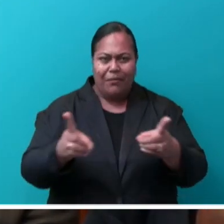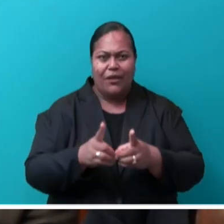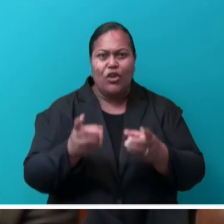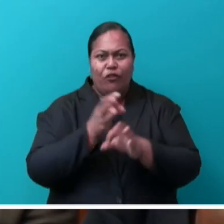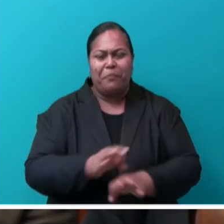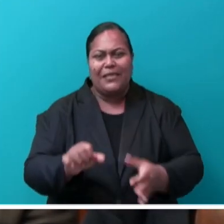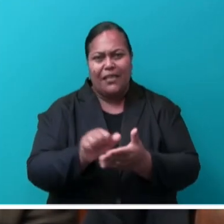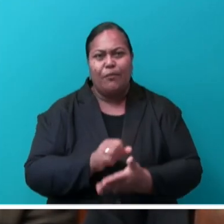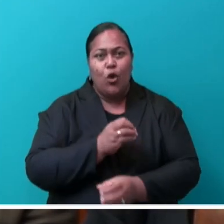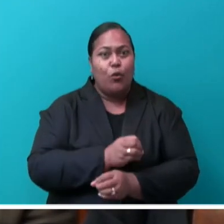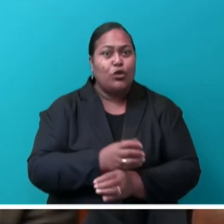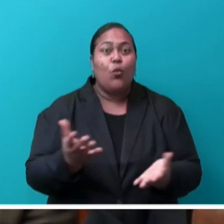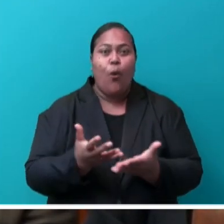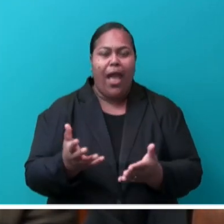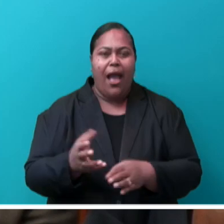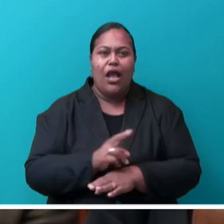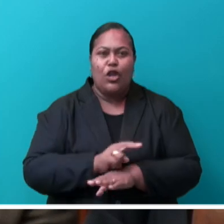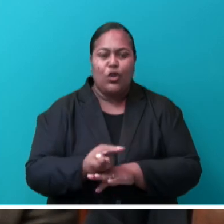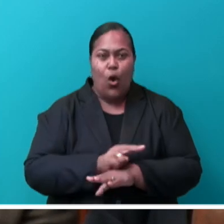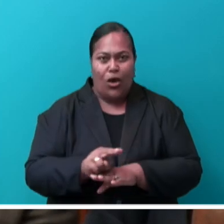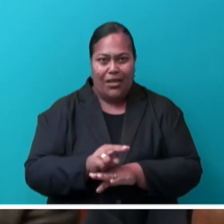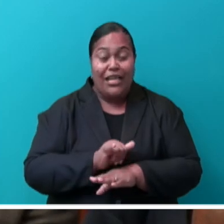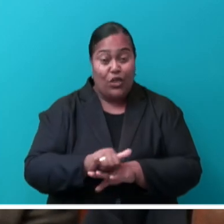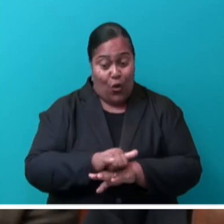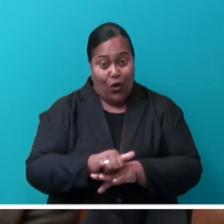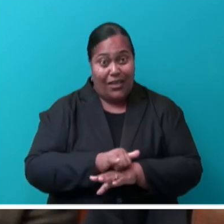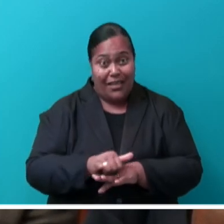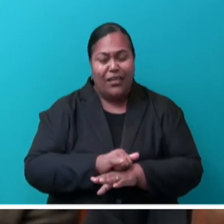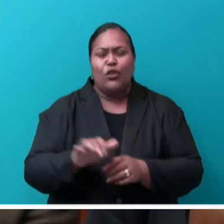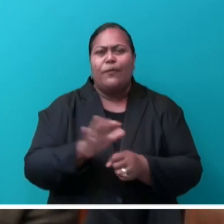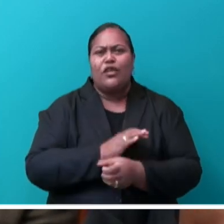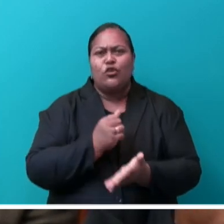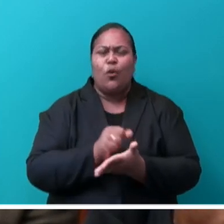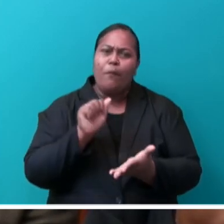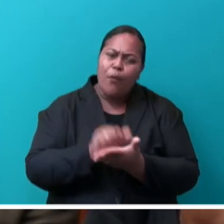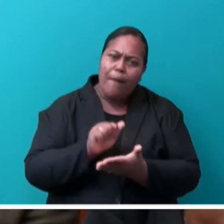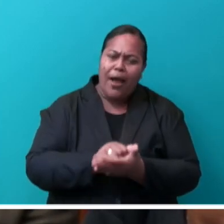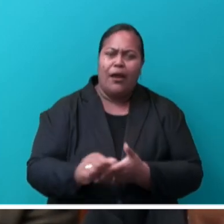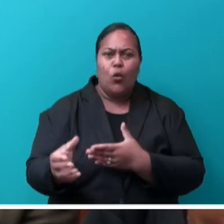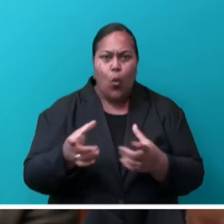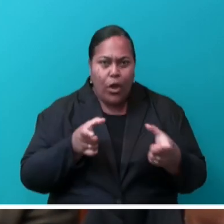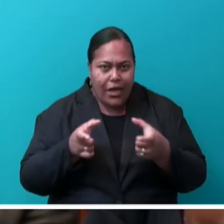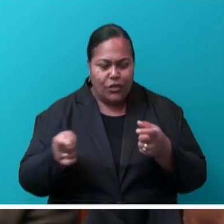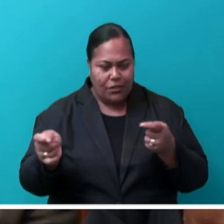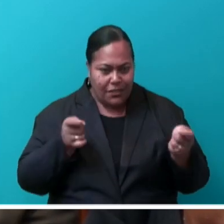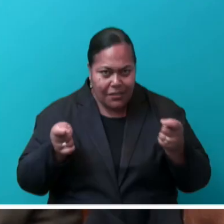the UNDPKO, to ensure effective coordination and support for our peacekeepers at this